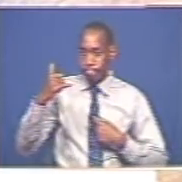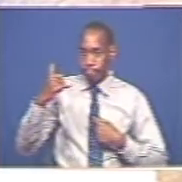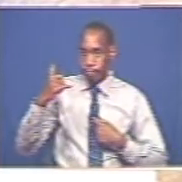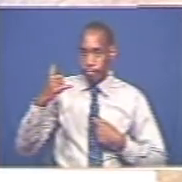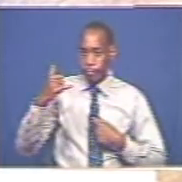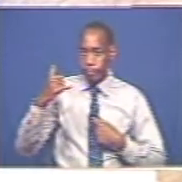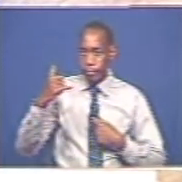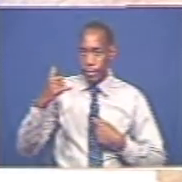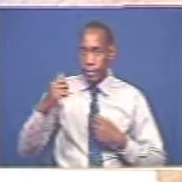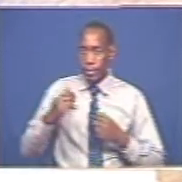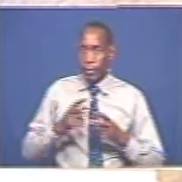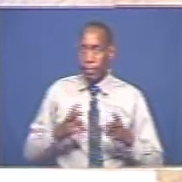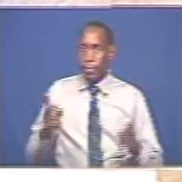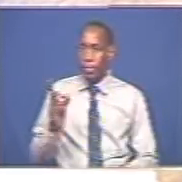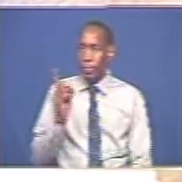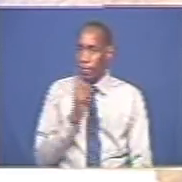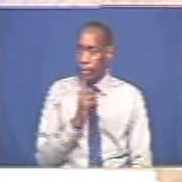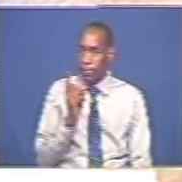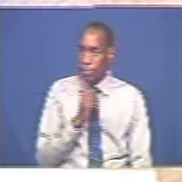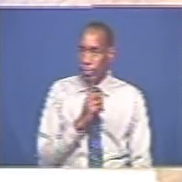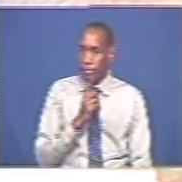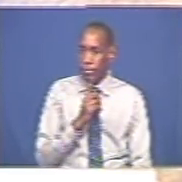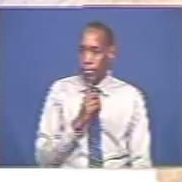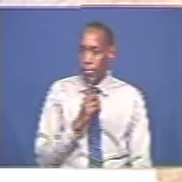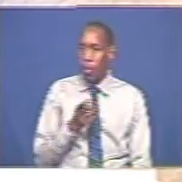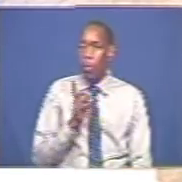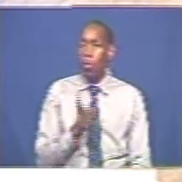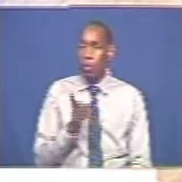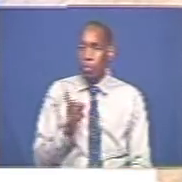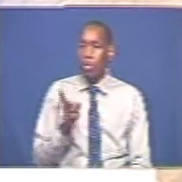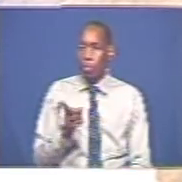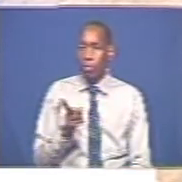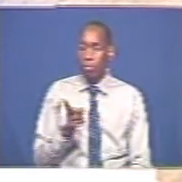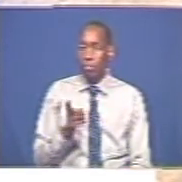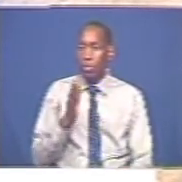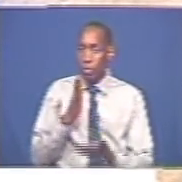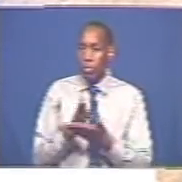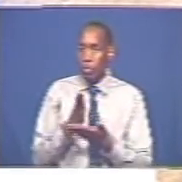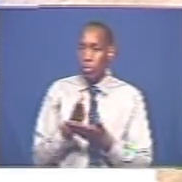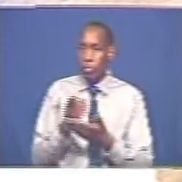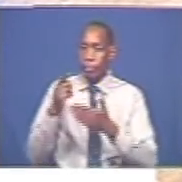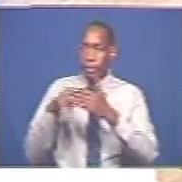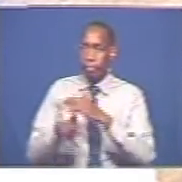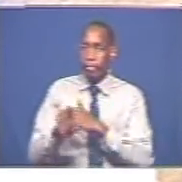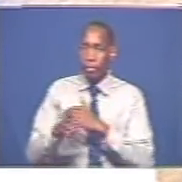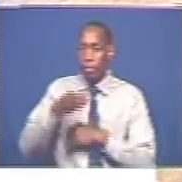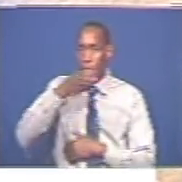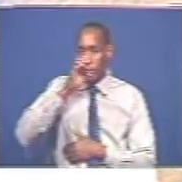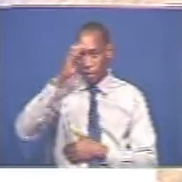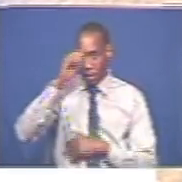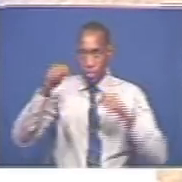And he was very harsh. Yeah. And he used to give a warning, make sure you don't go and get yourself drunk